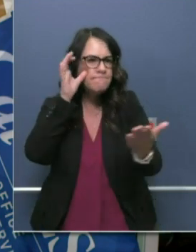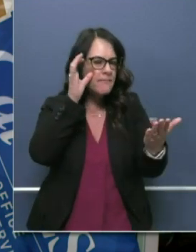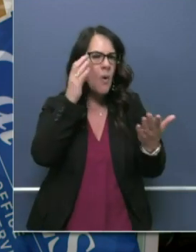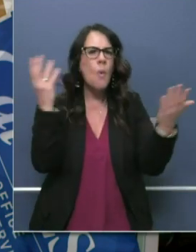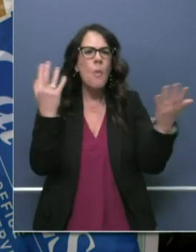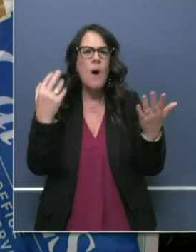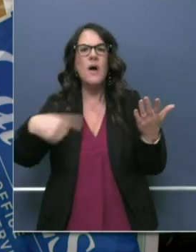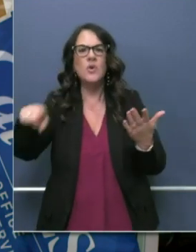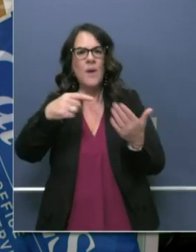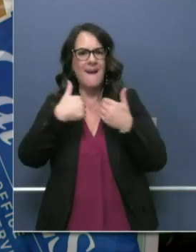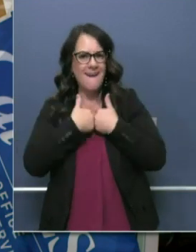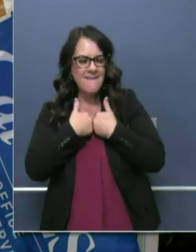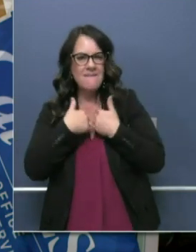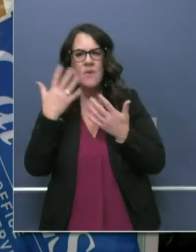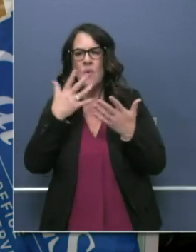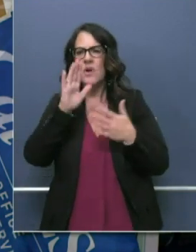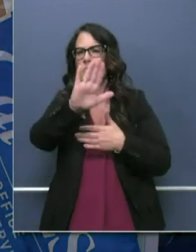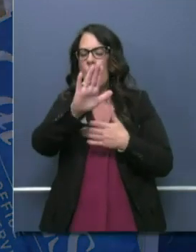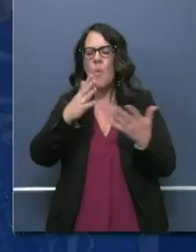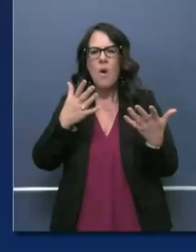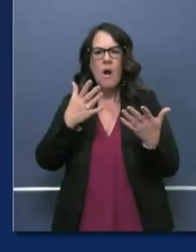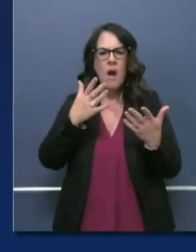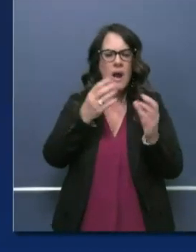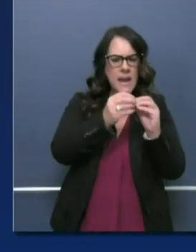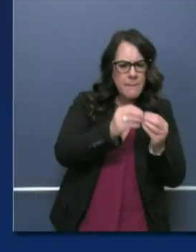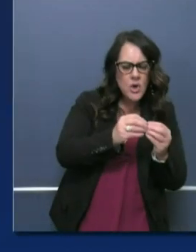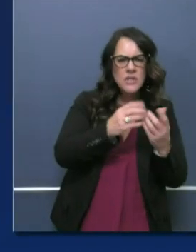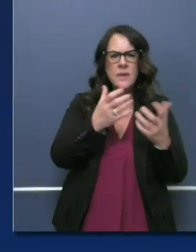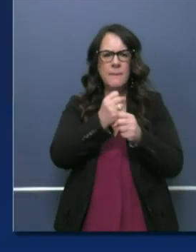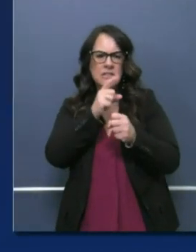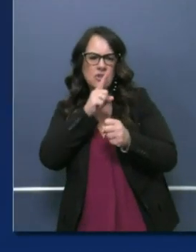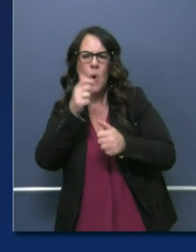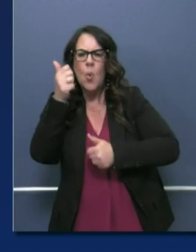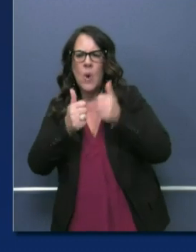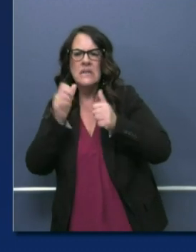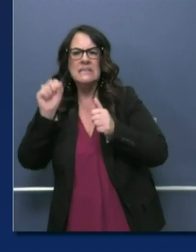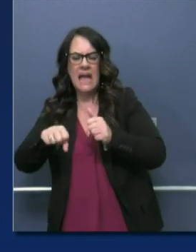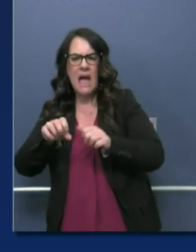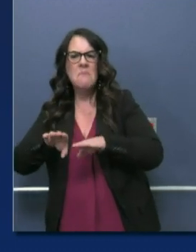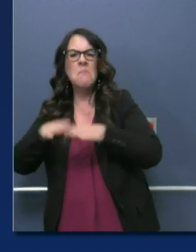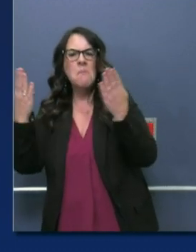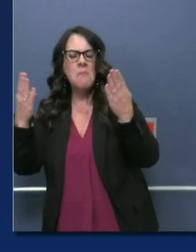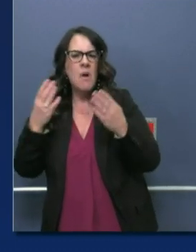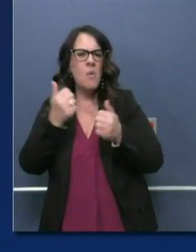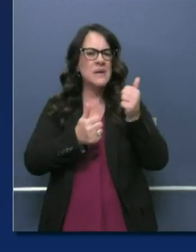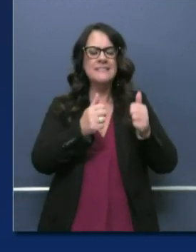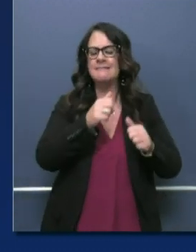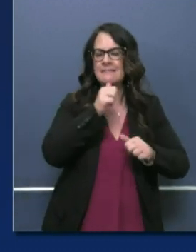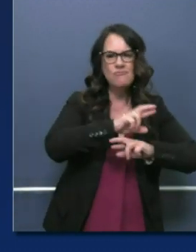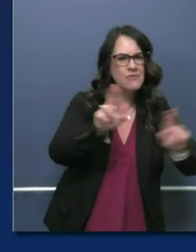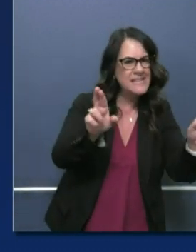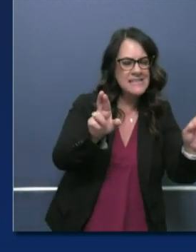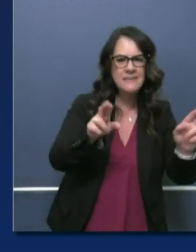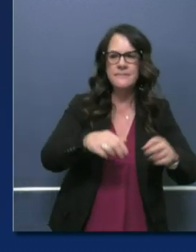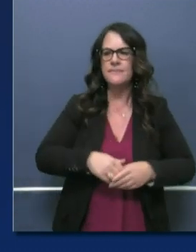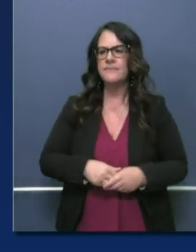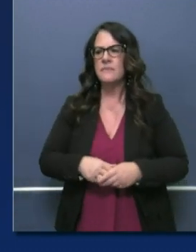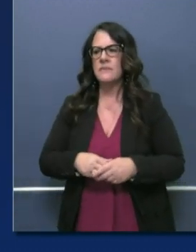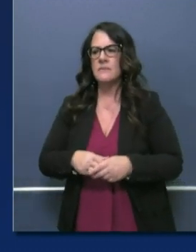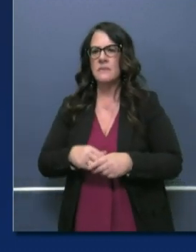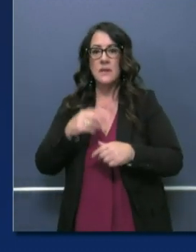one another constantly over this process. And so we're excited to share with you now a process in which counties